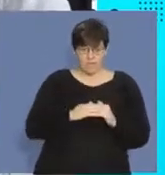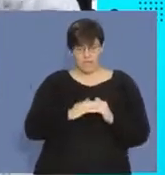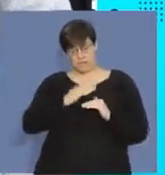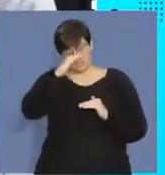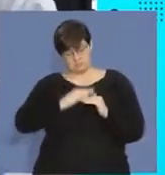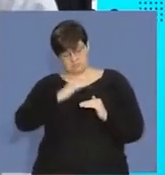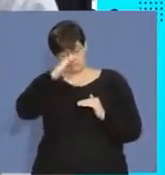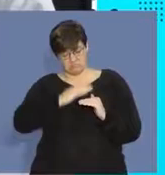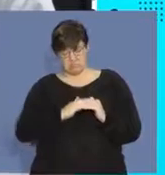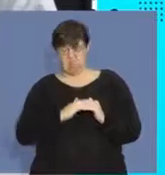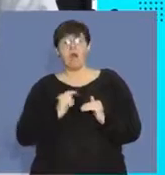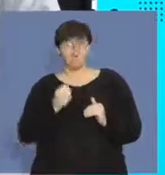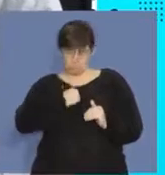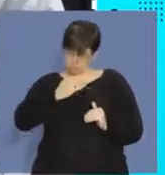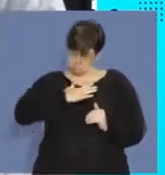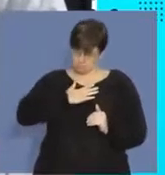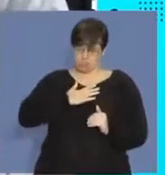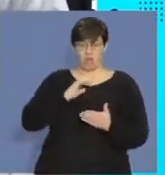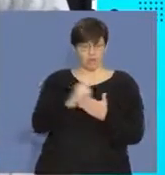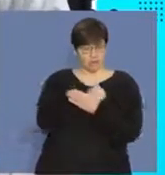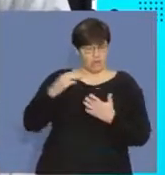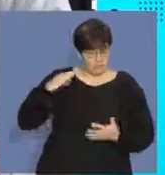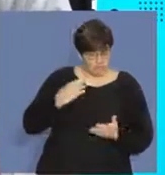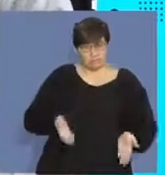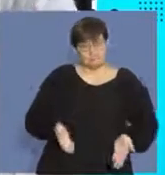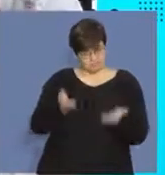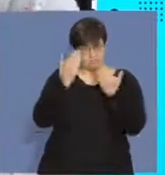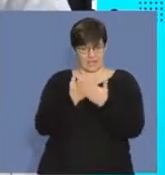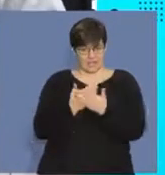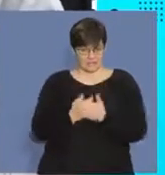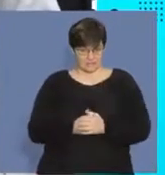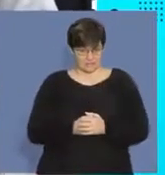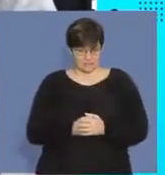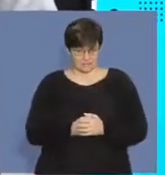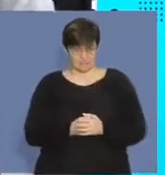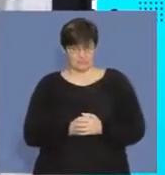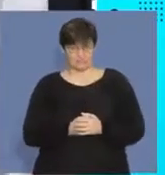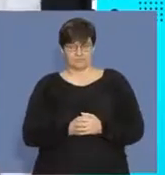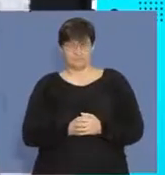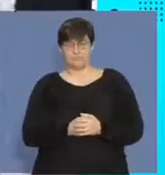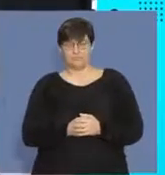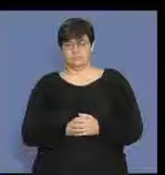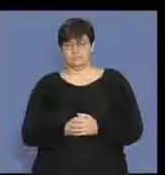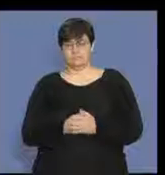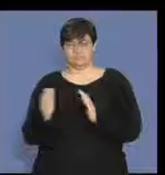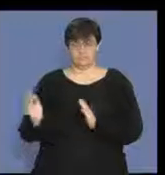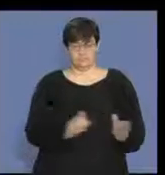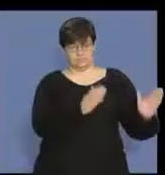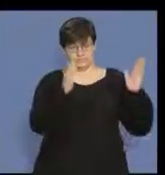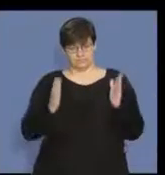for voluntary registration as a VAT vendor. Okay, so keep that in mind.